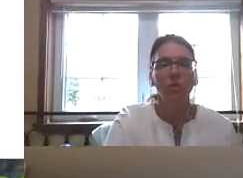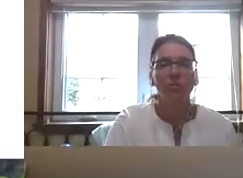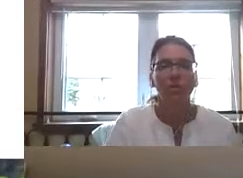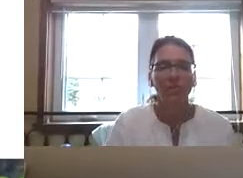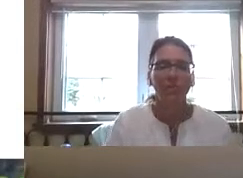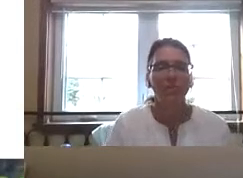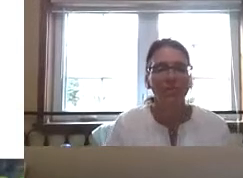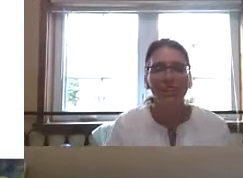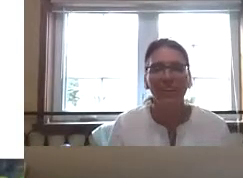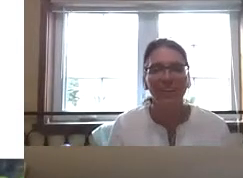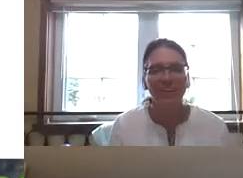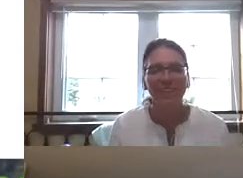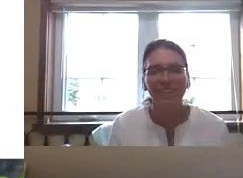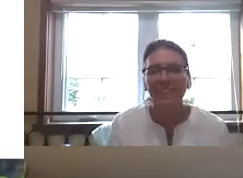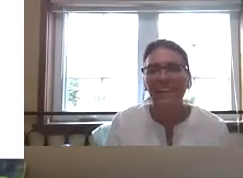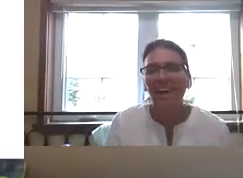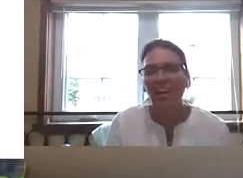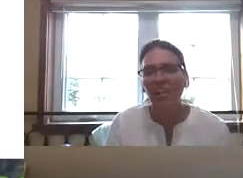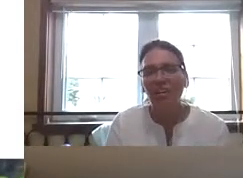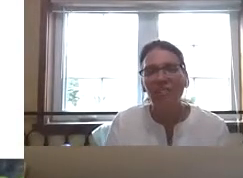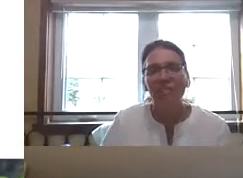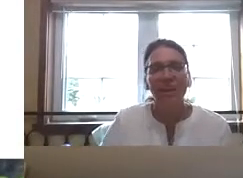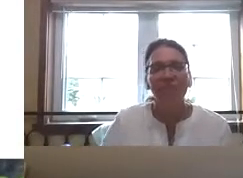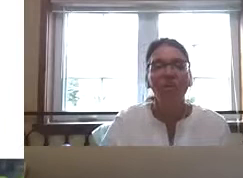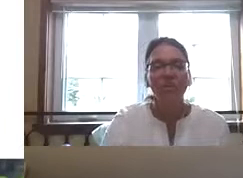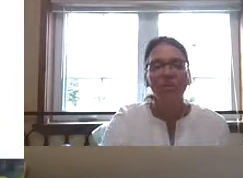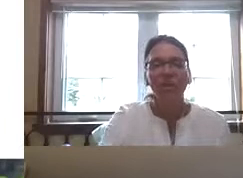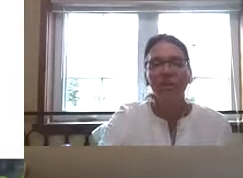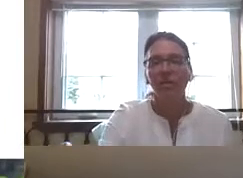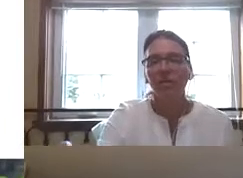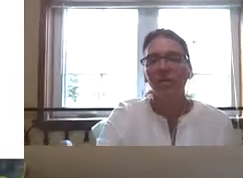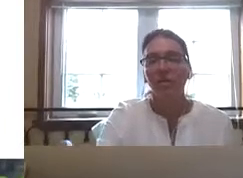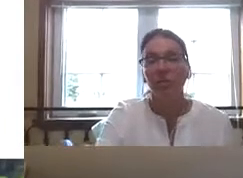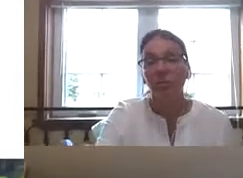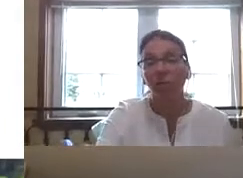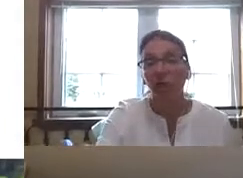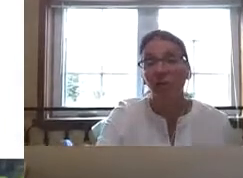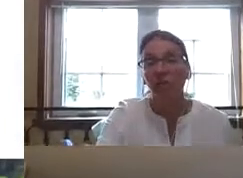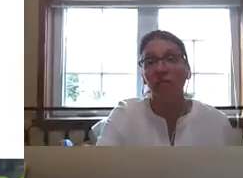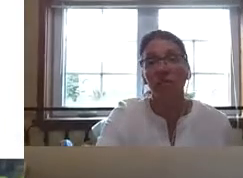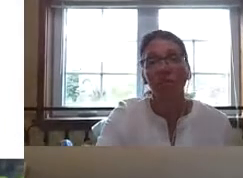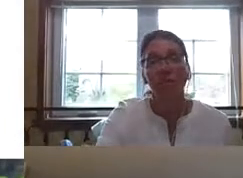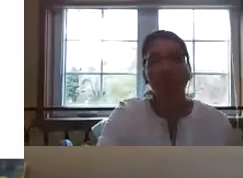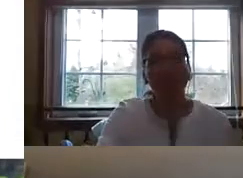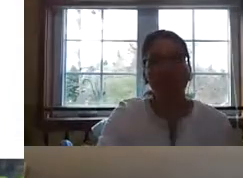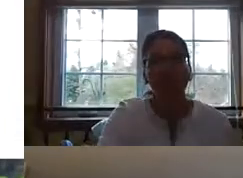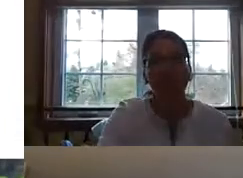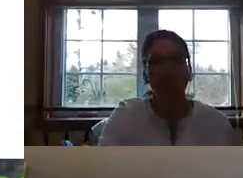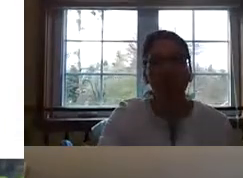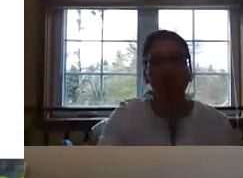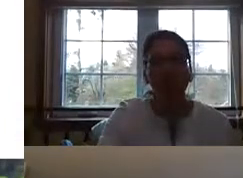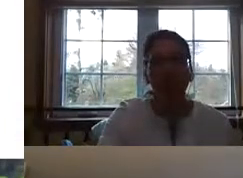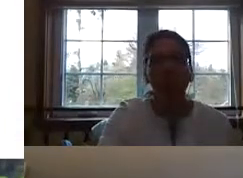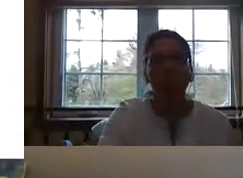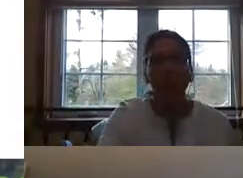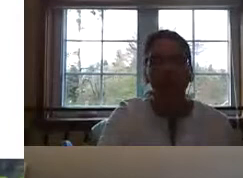words are covering the notes that I need to read. There have also been a fair number of crashes on this